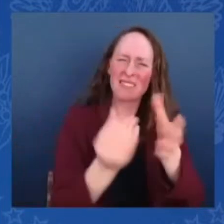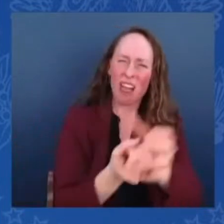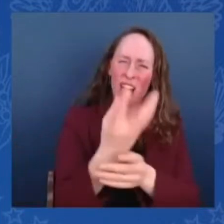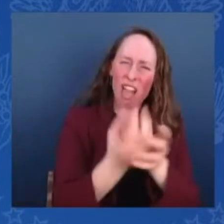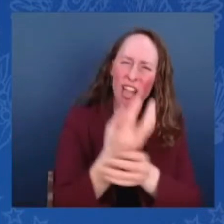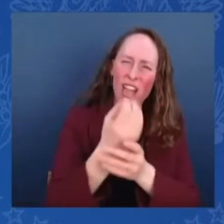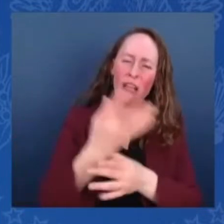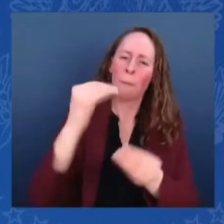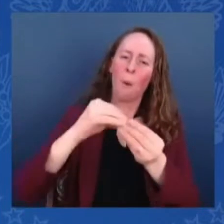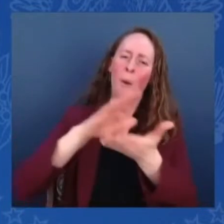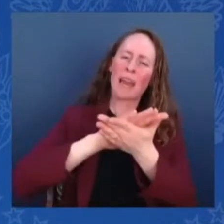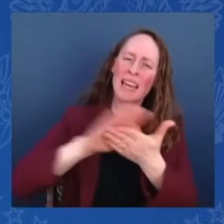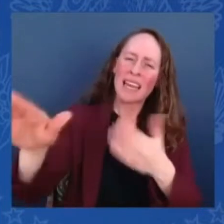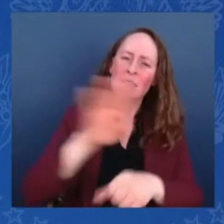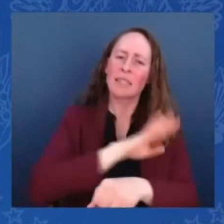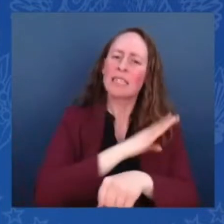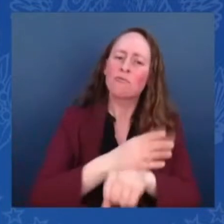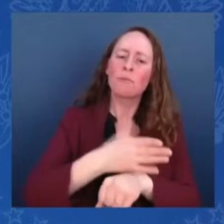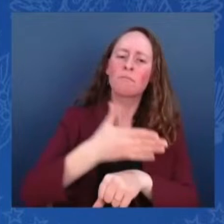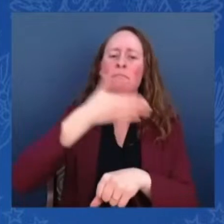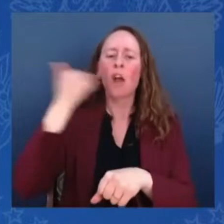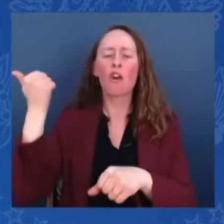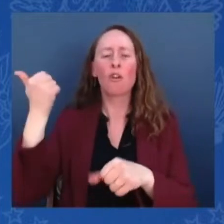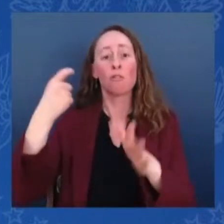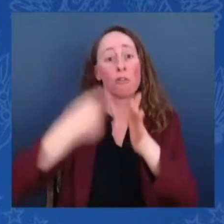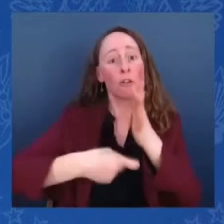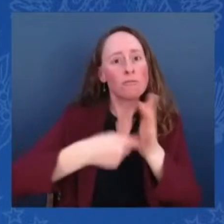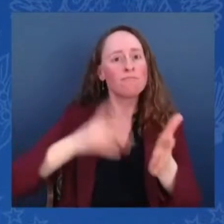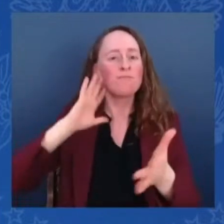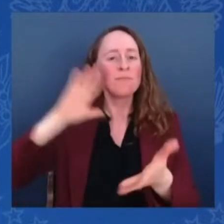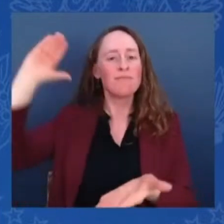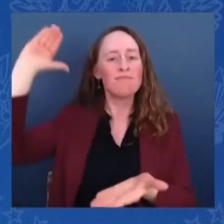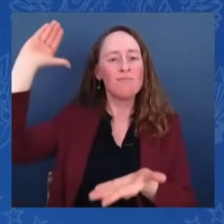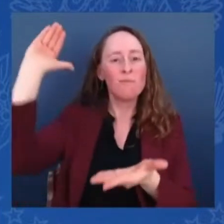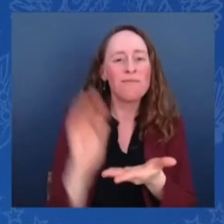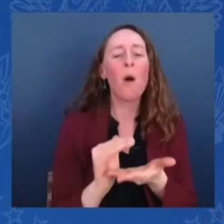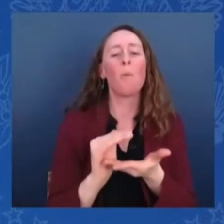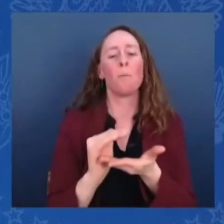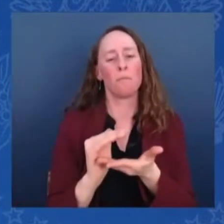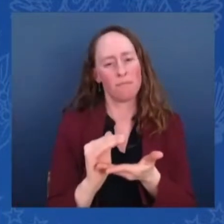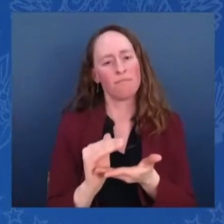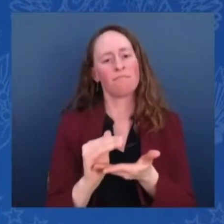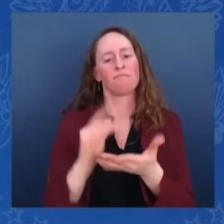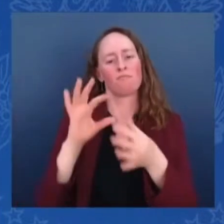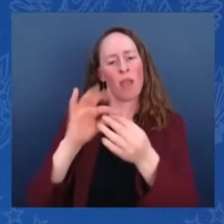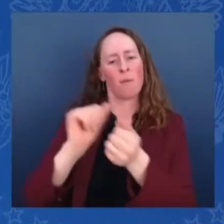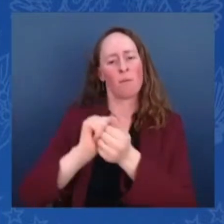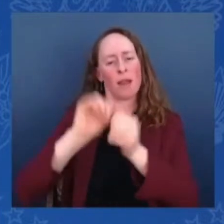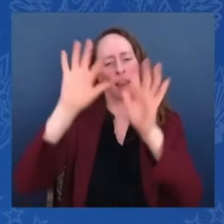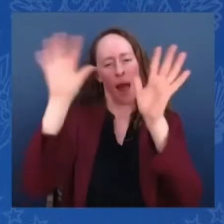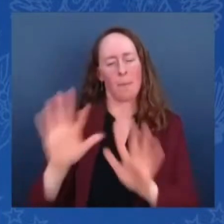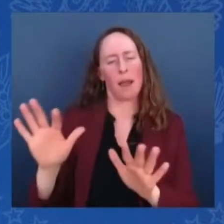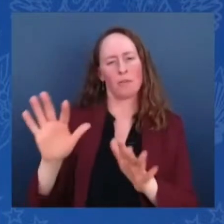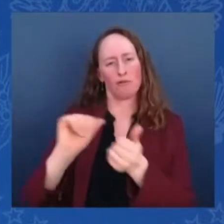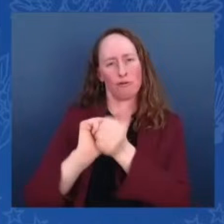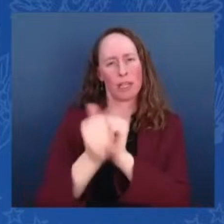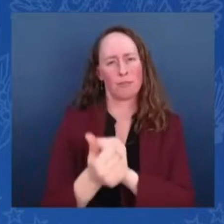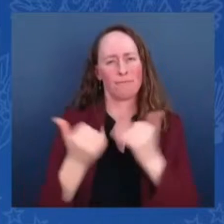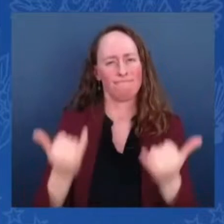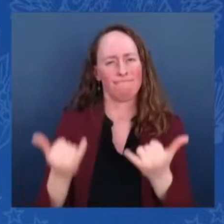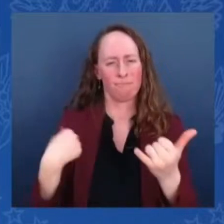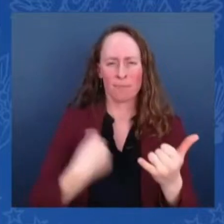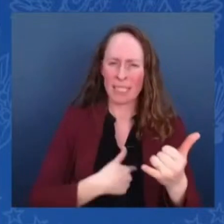help developing nations adapt to climate change. Our administration has launched a transformative initiative to